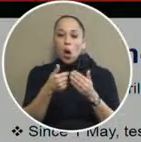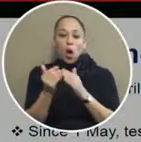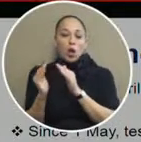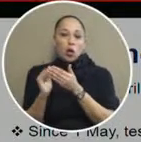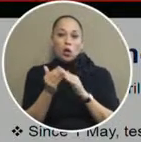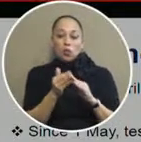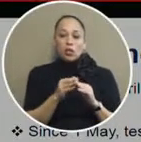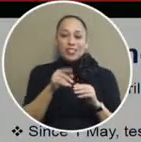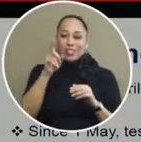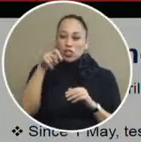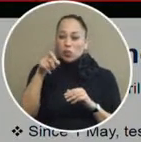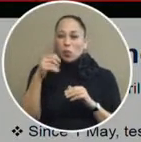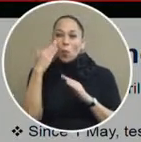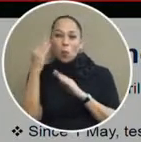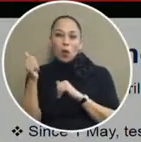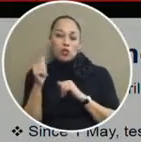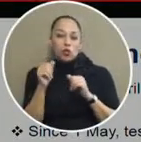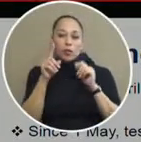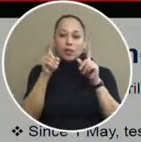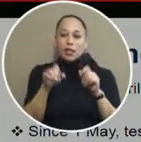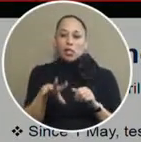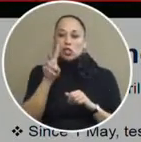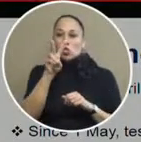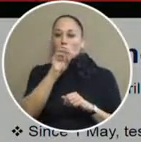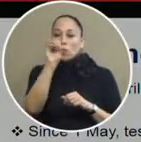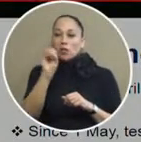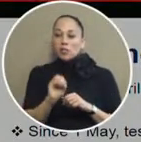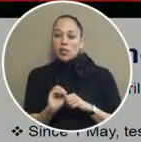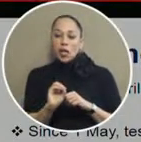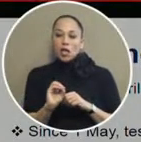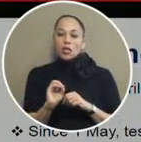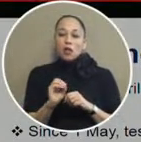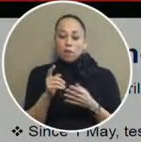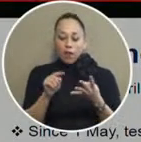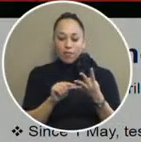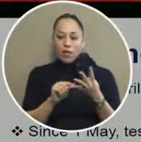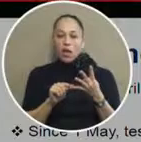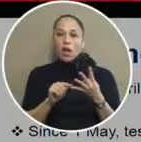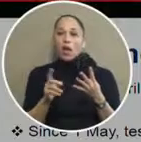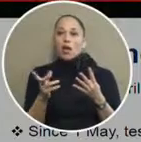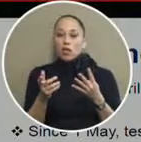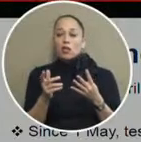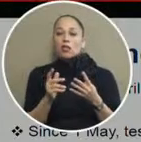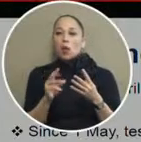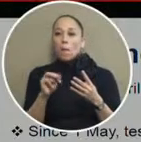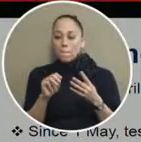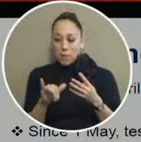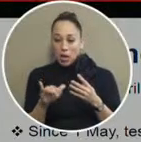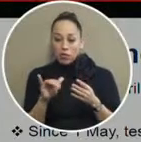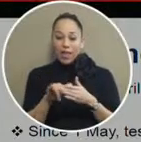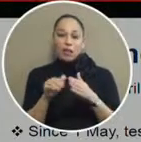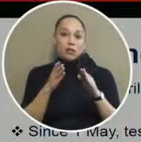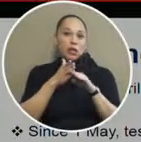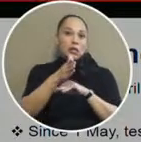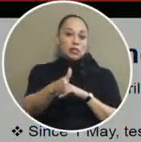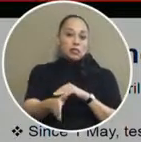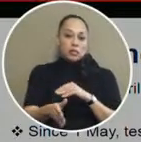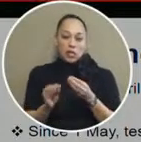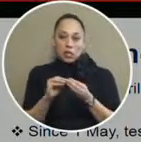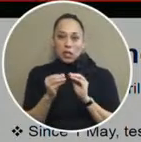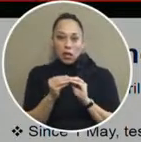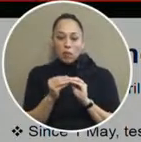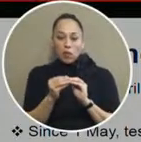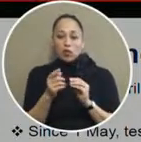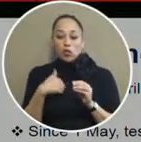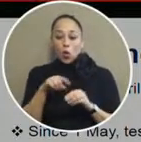communities should be tested at 2% of their population by the end of May. So we met and exceeded that number ahead of time, which means